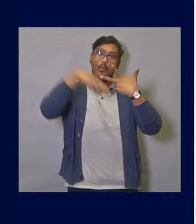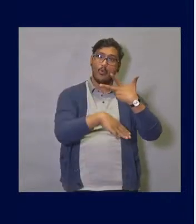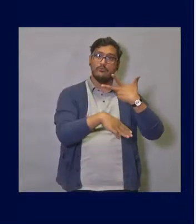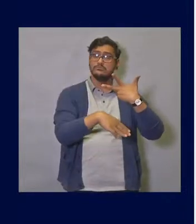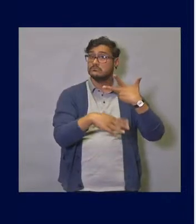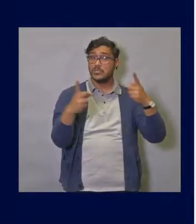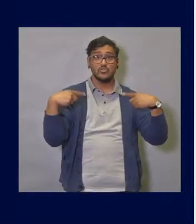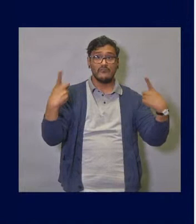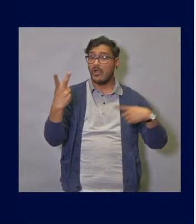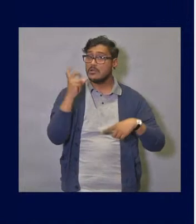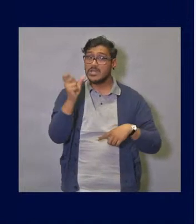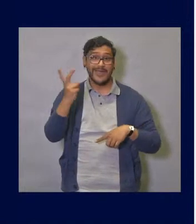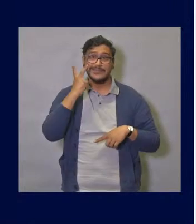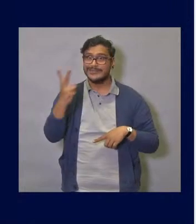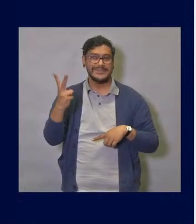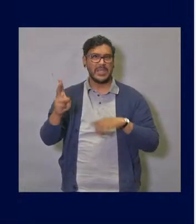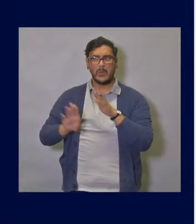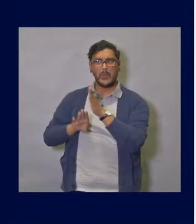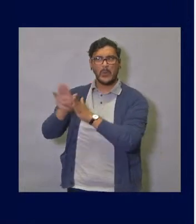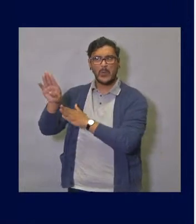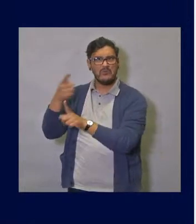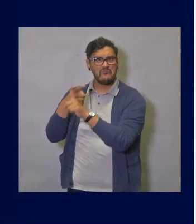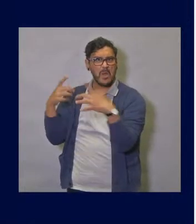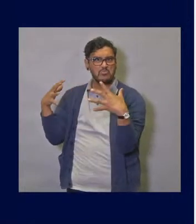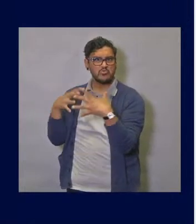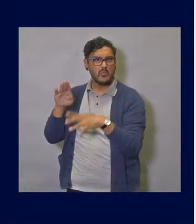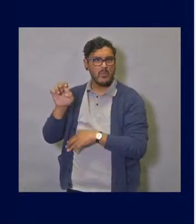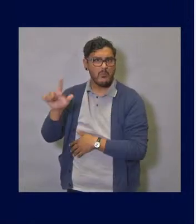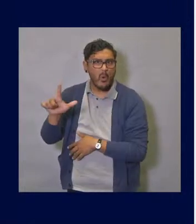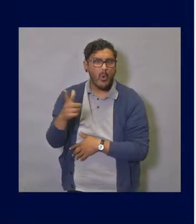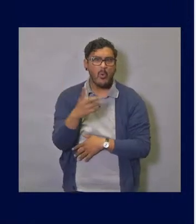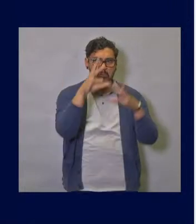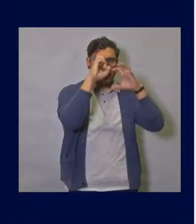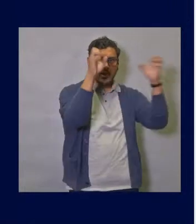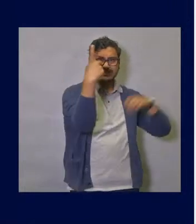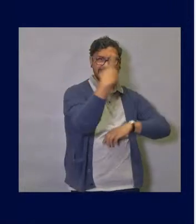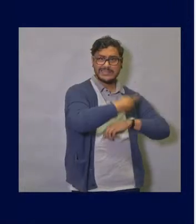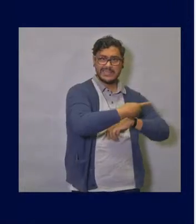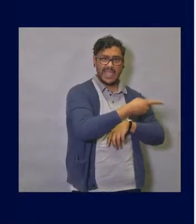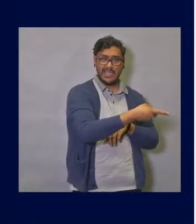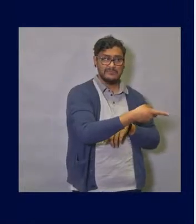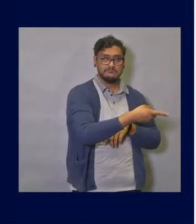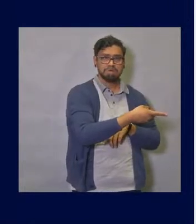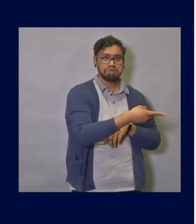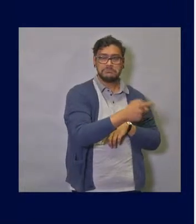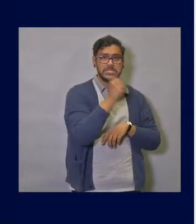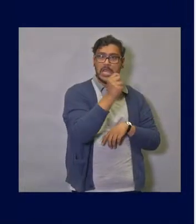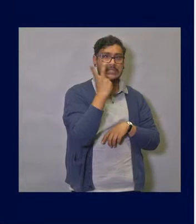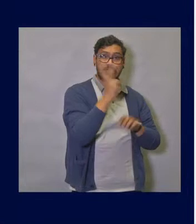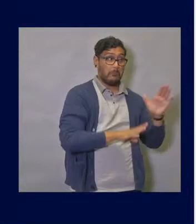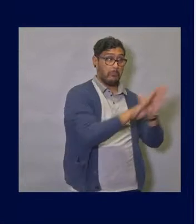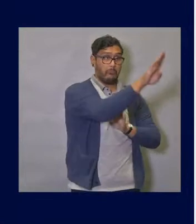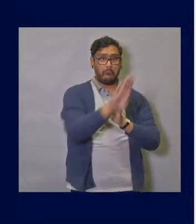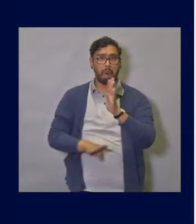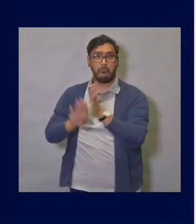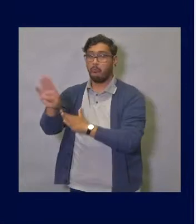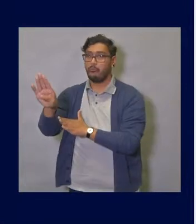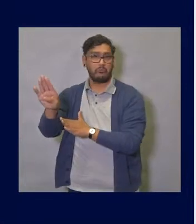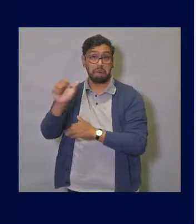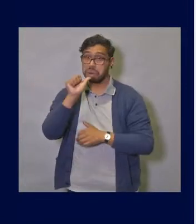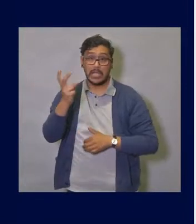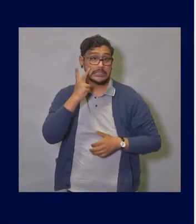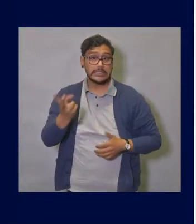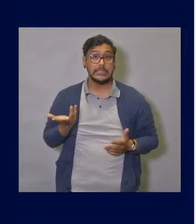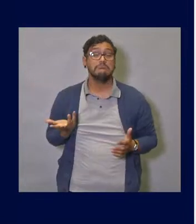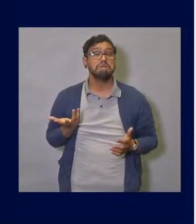have happened during the Super Bowl and President's Day weekend. We are moving in the right direction, a direction that will hopefully